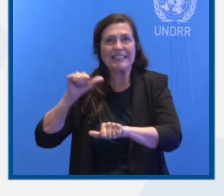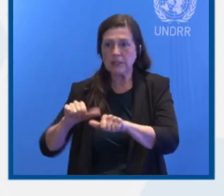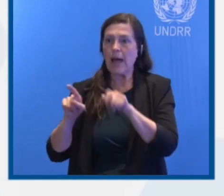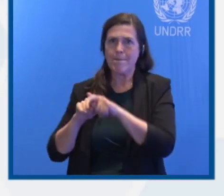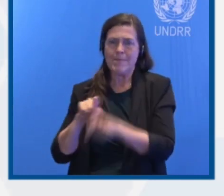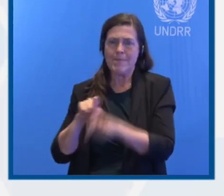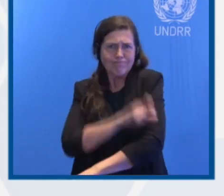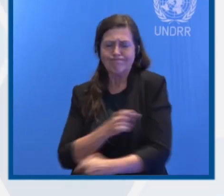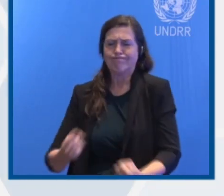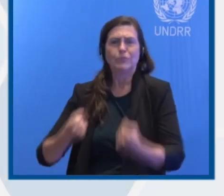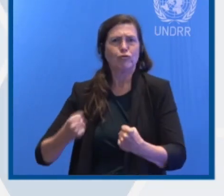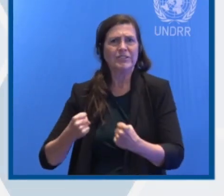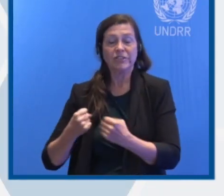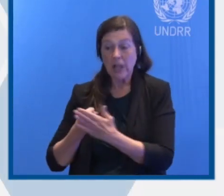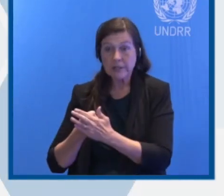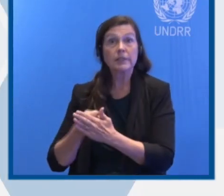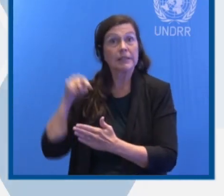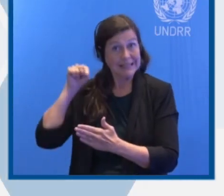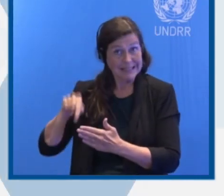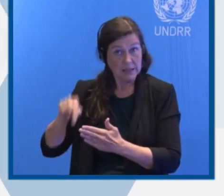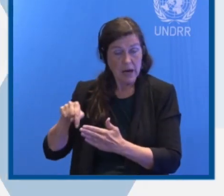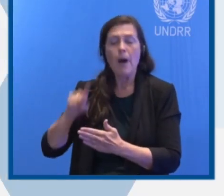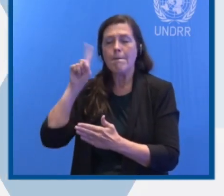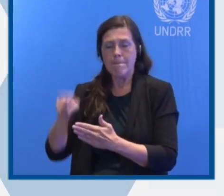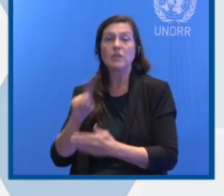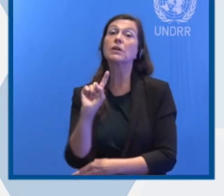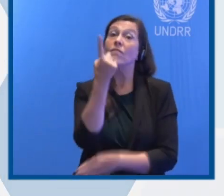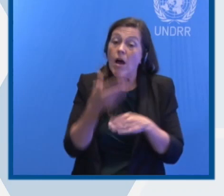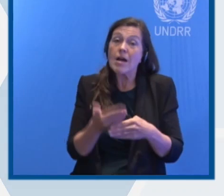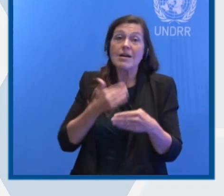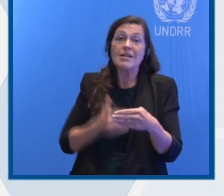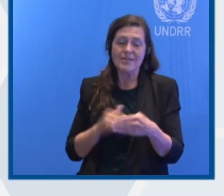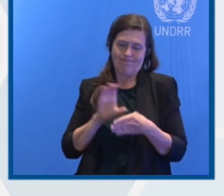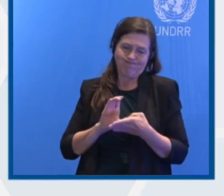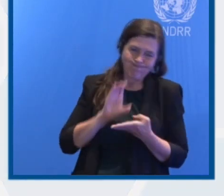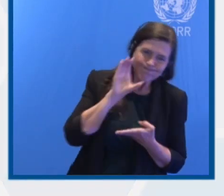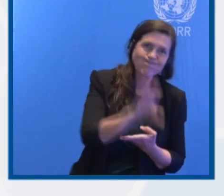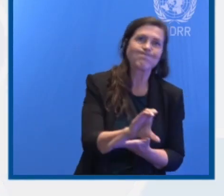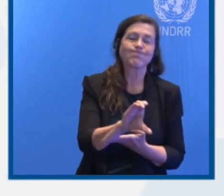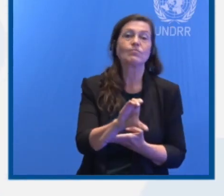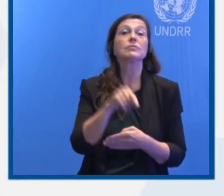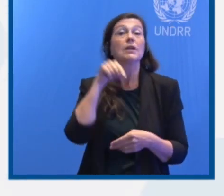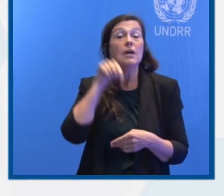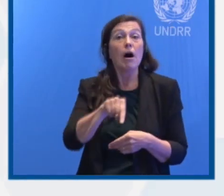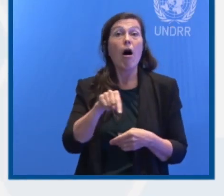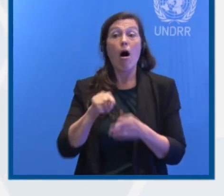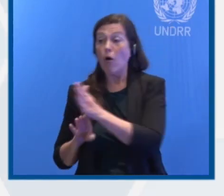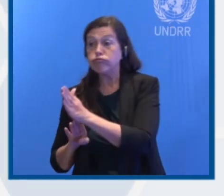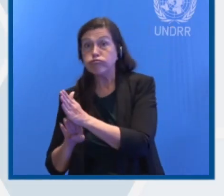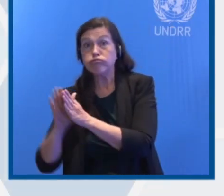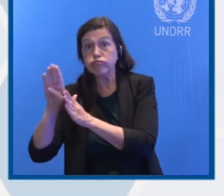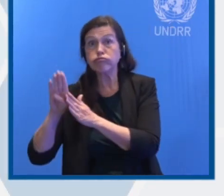achieved unless we really invest in resilient infrastructure systems. It's an issue not just for developing countries that